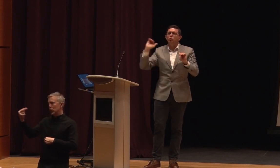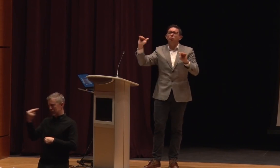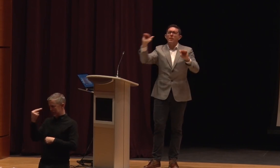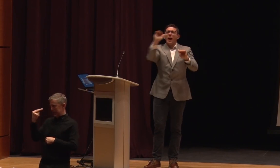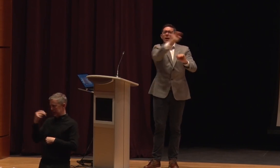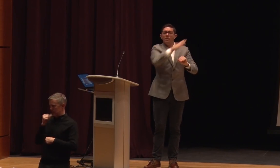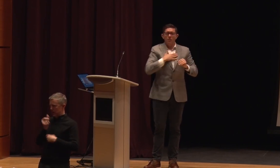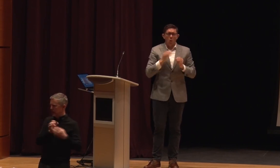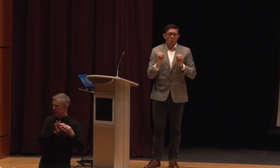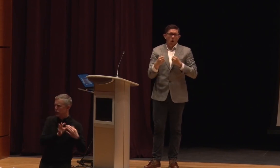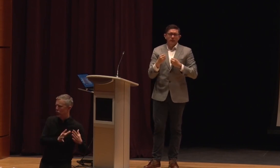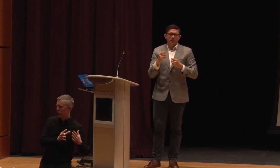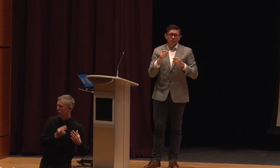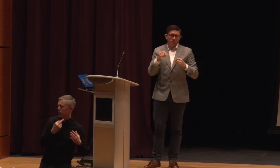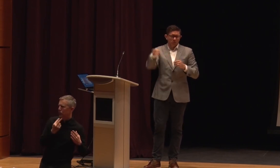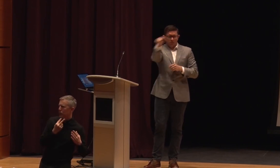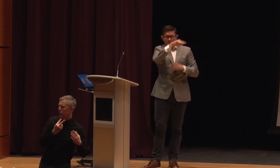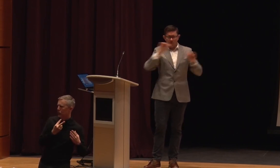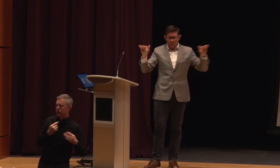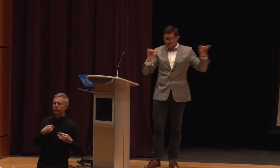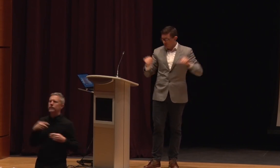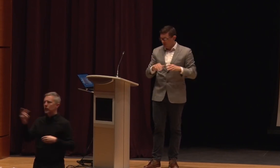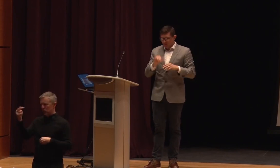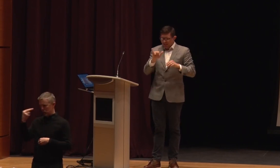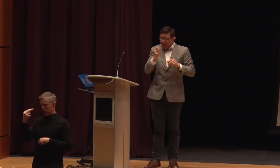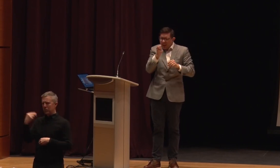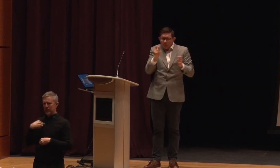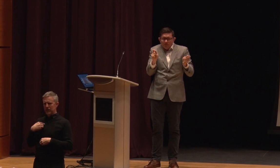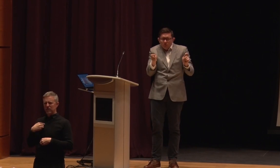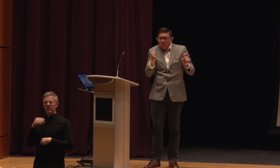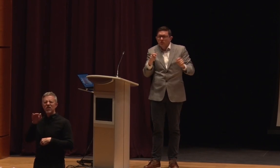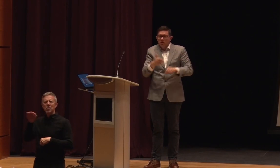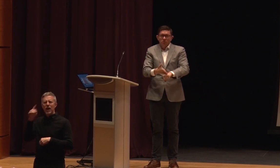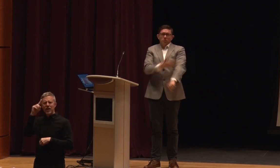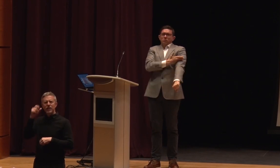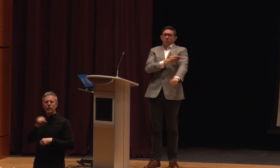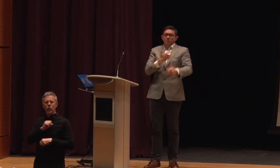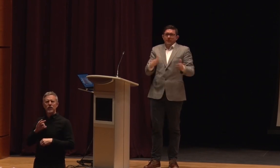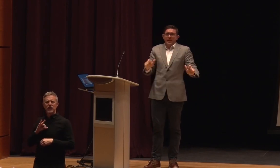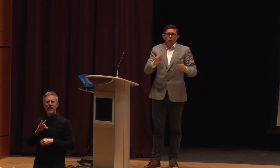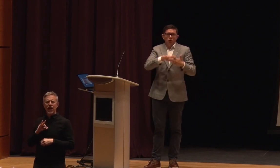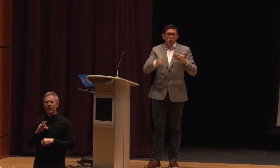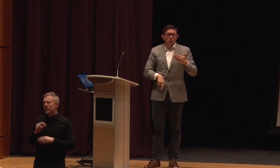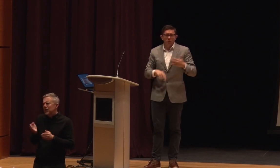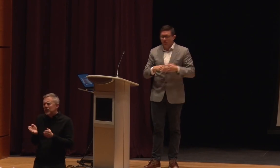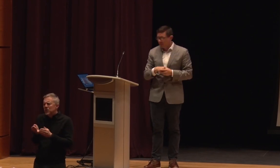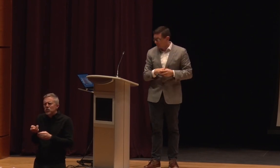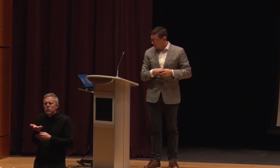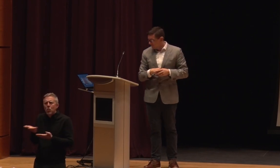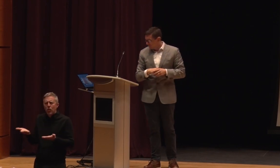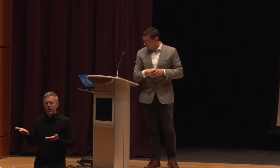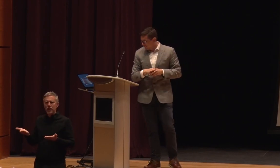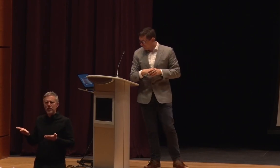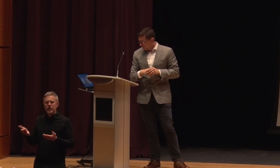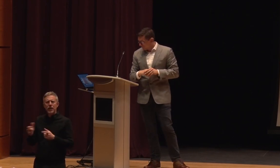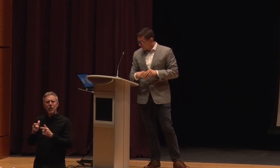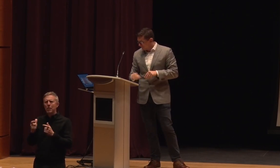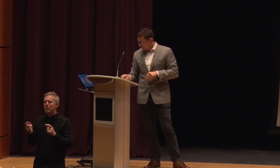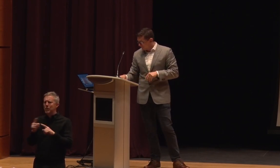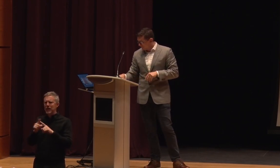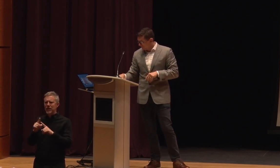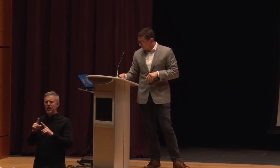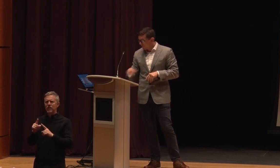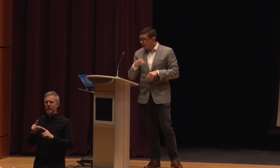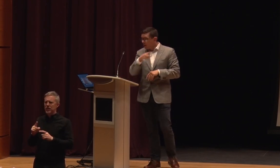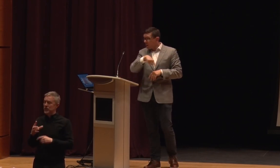voicing. Just little reminders for the staff. You know, just little tweaks that can be made that really make a big difference and have a huge